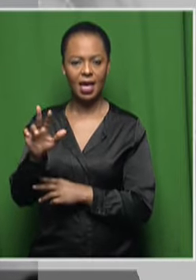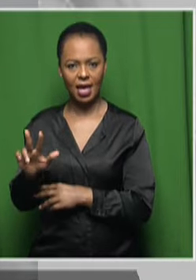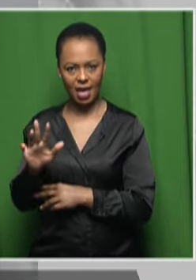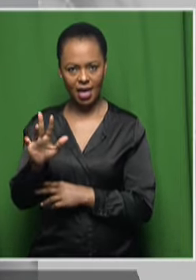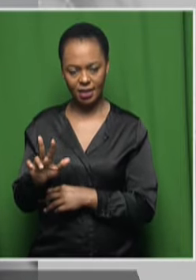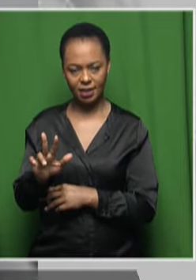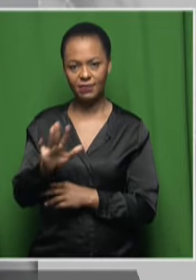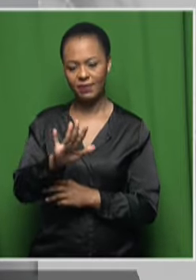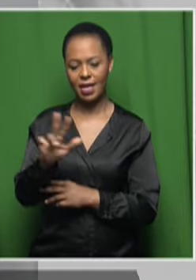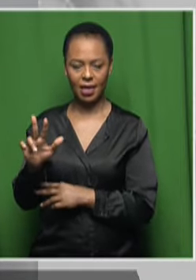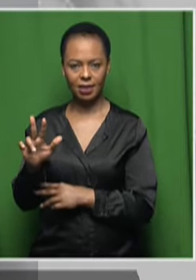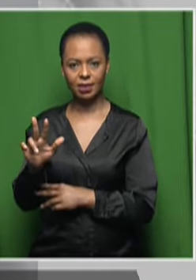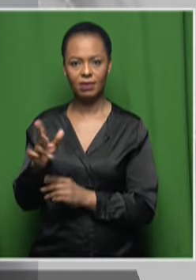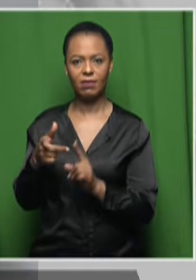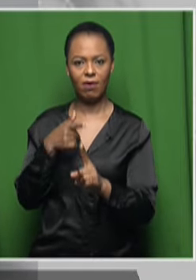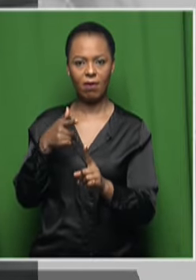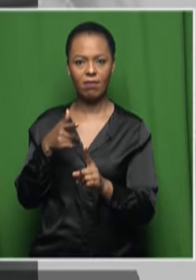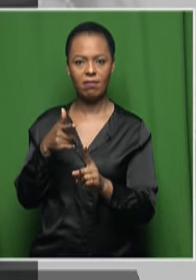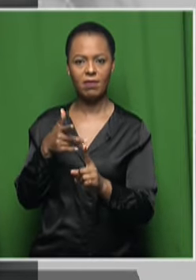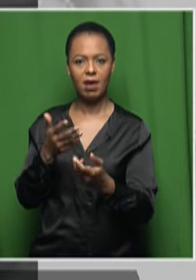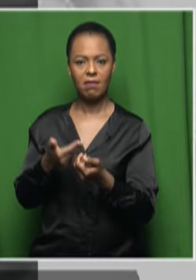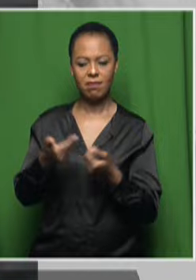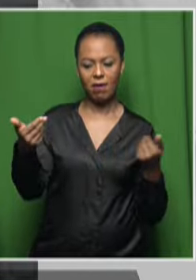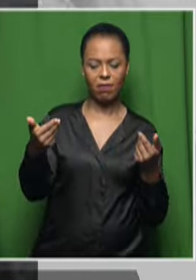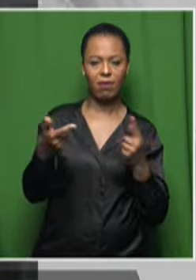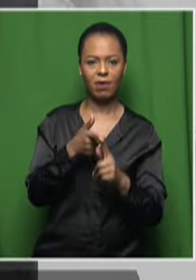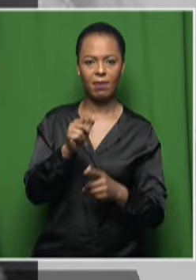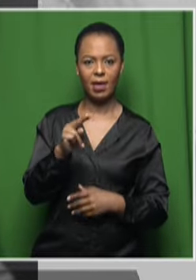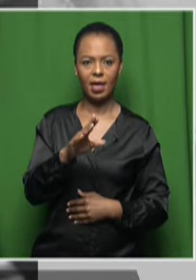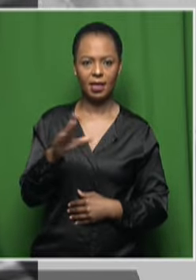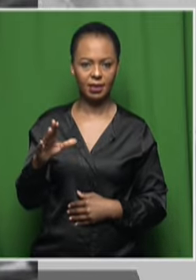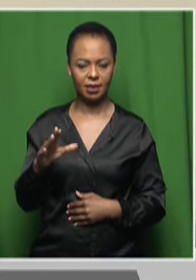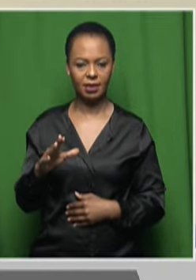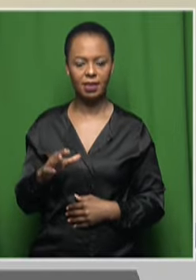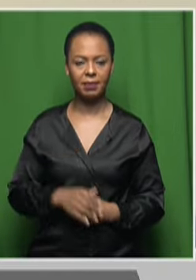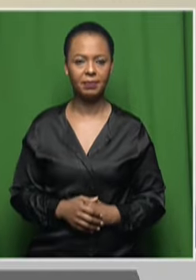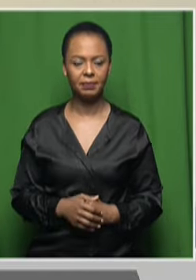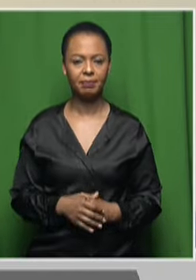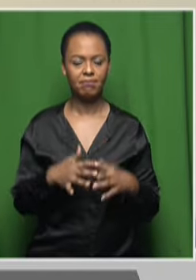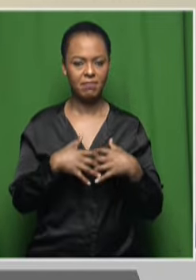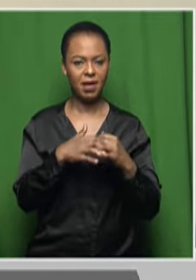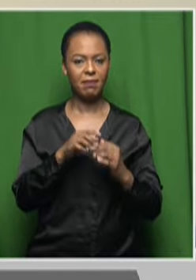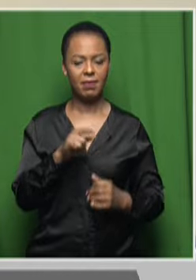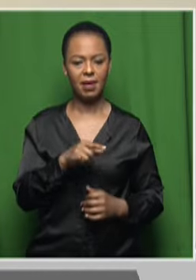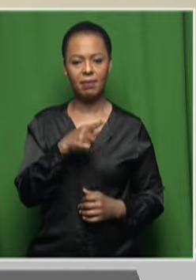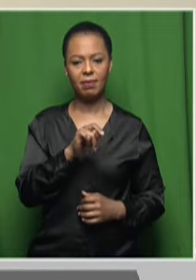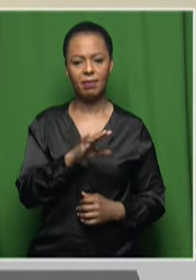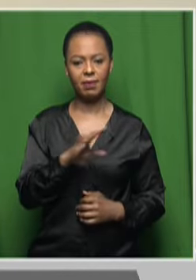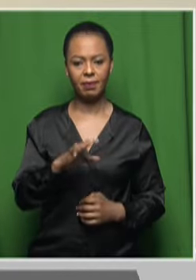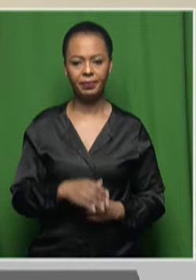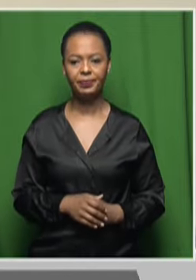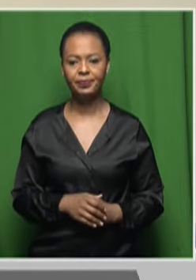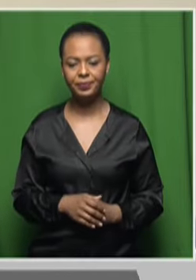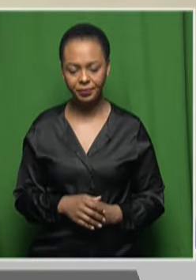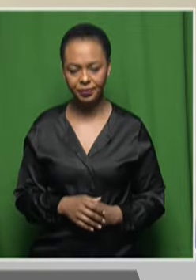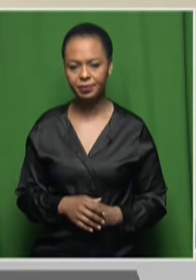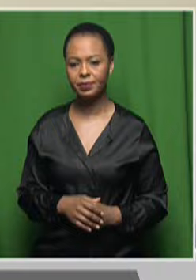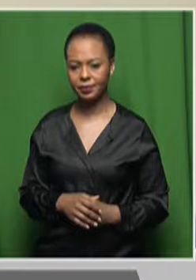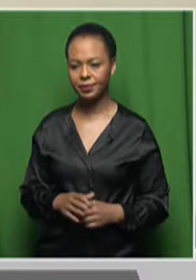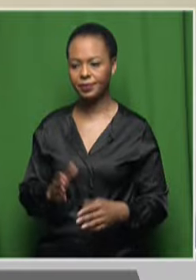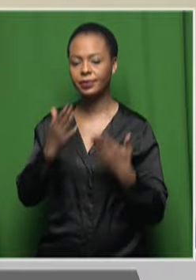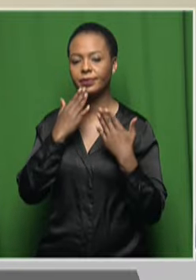For more about the inquest, let's chat to PAC President Mzwanele Nyhontso. So good to have you. Thank you very,